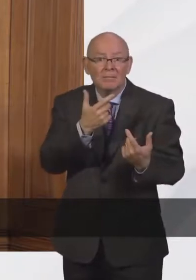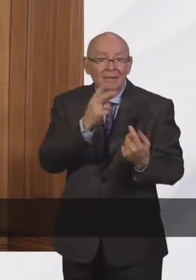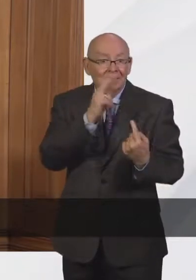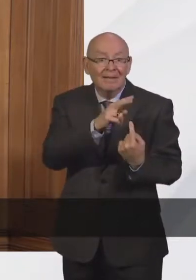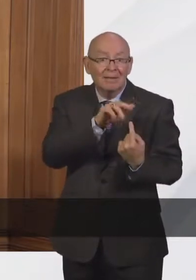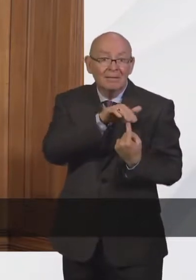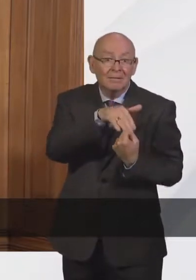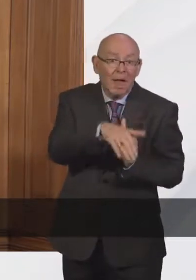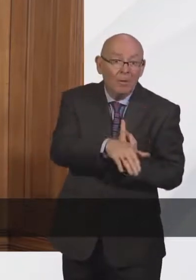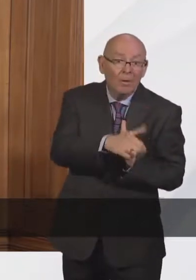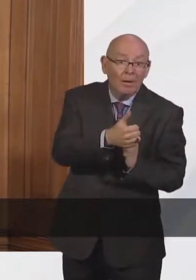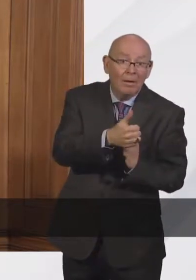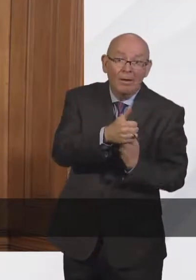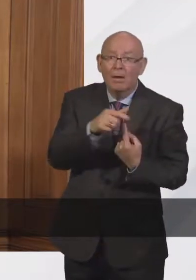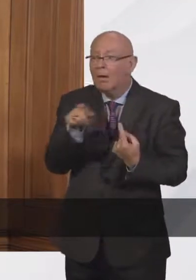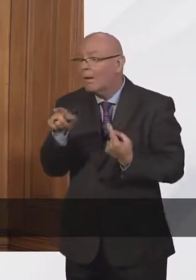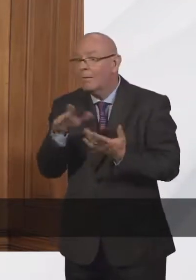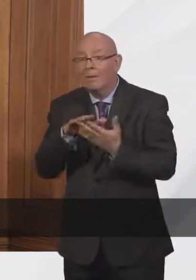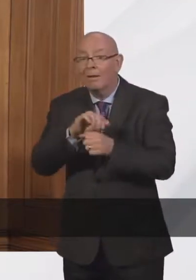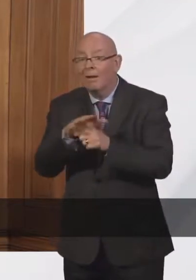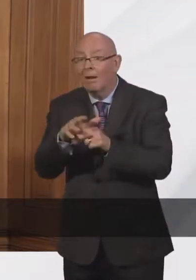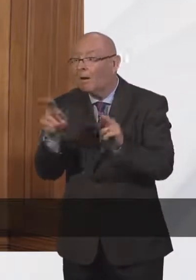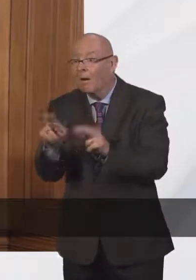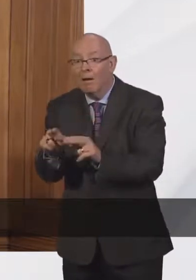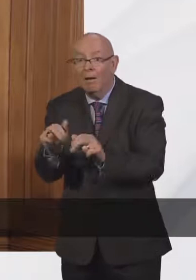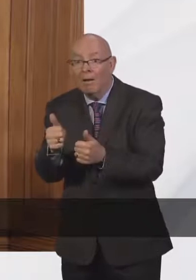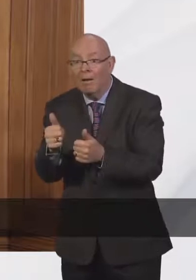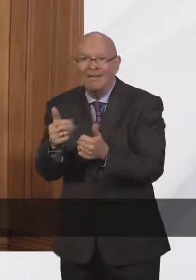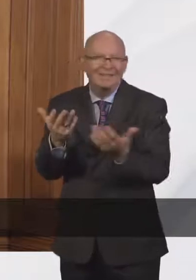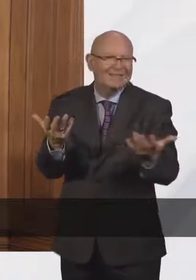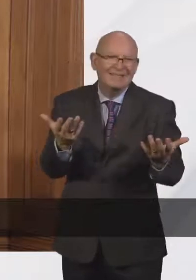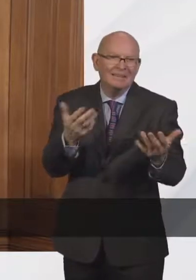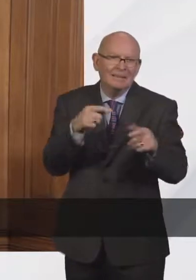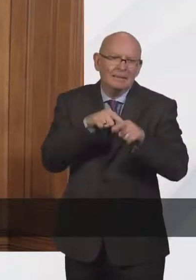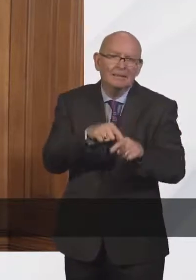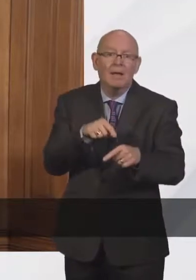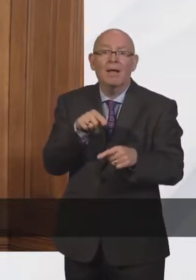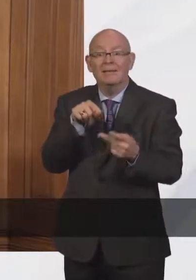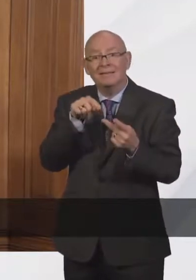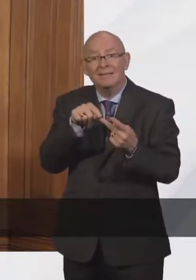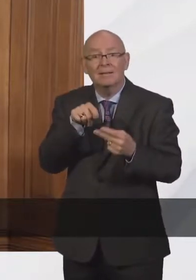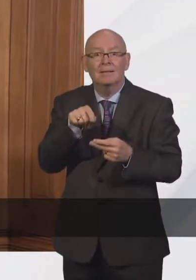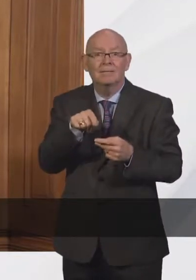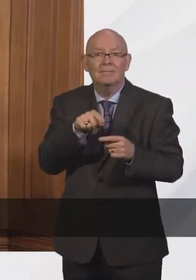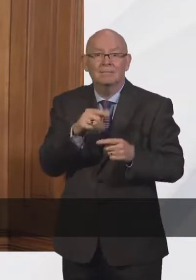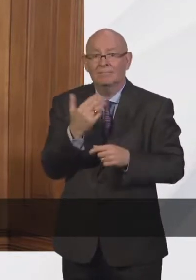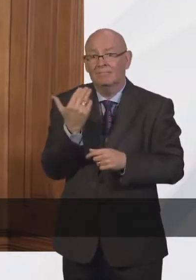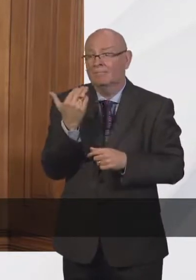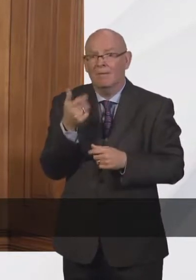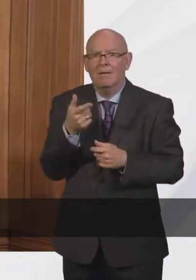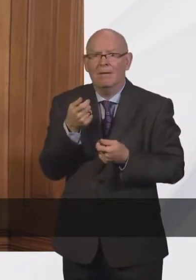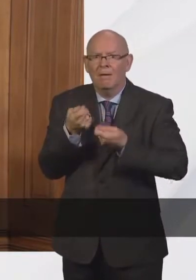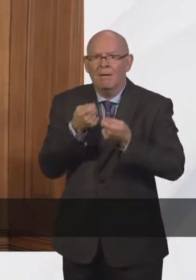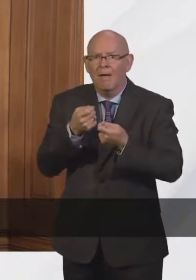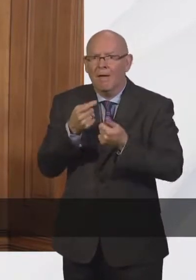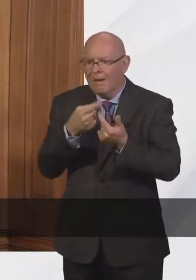is that our science of the understanding of the virus changes. When we started off this pandemic, we really had very limited understanding about